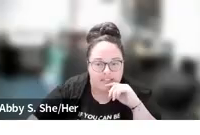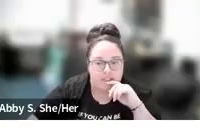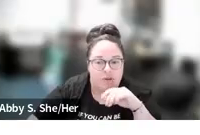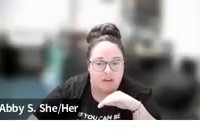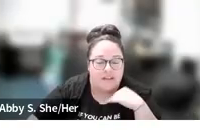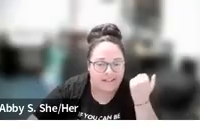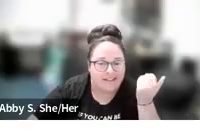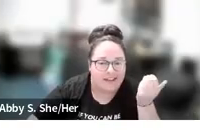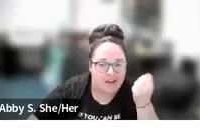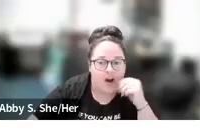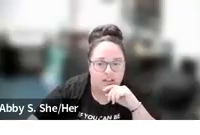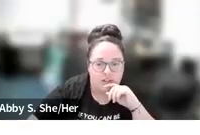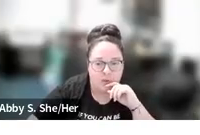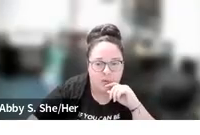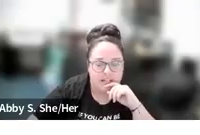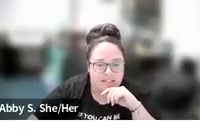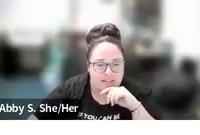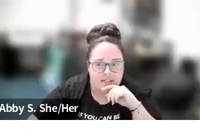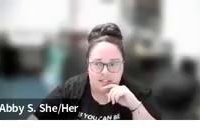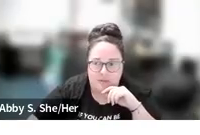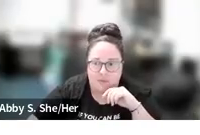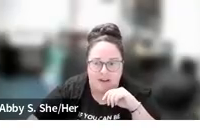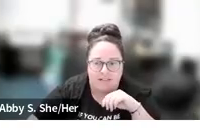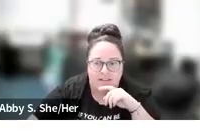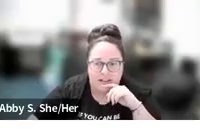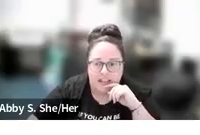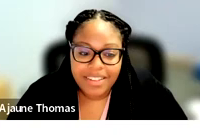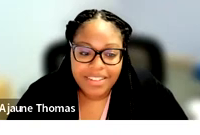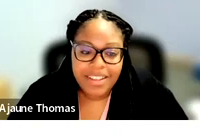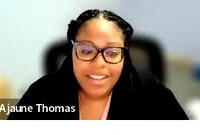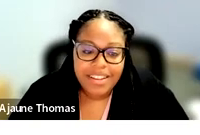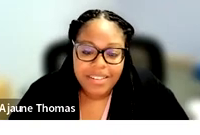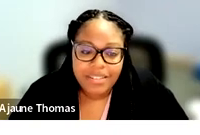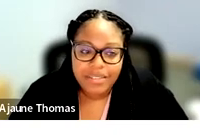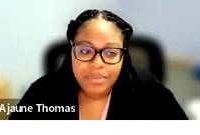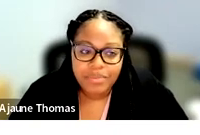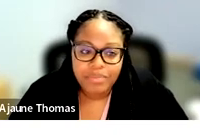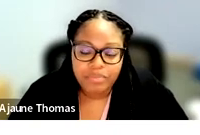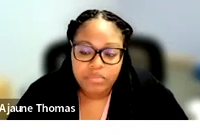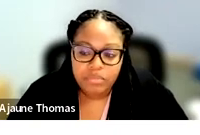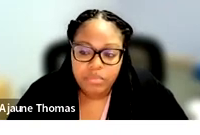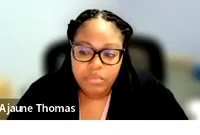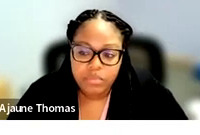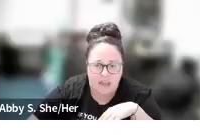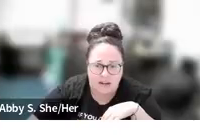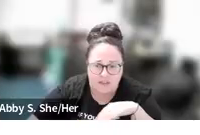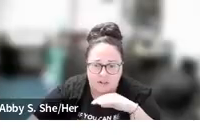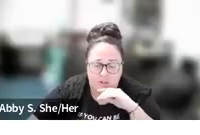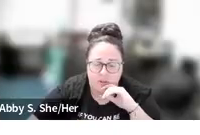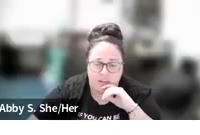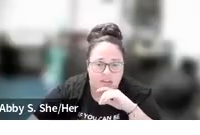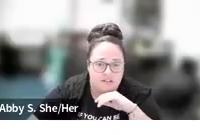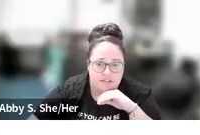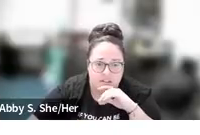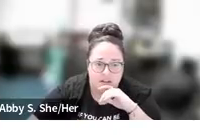Oh yes. You can call and do text messages as well. Yeah. And there's a lot of apps that you can get on there